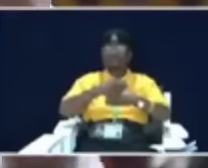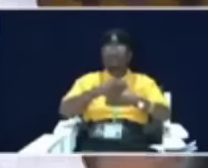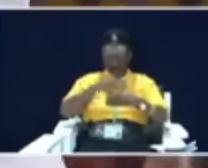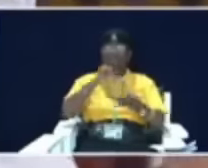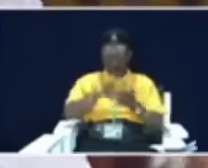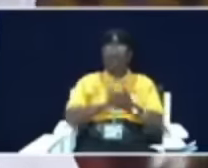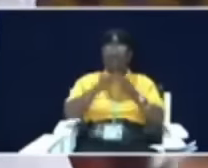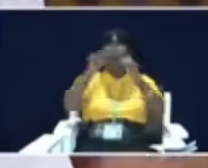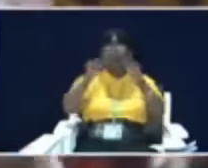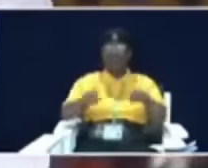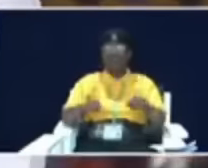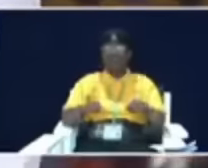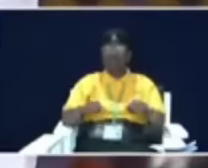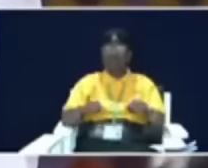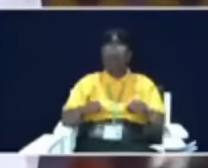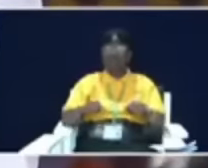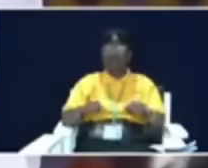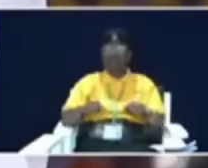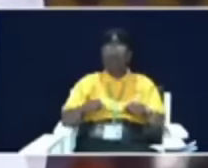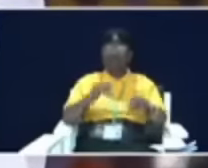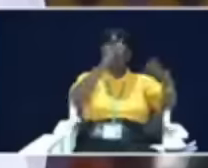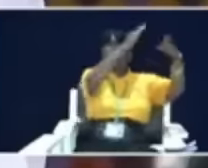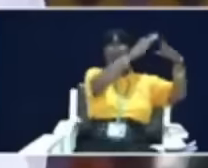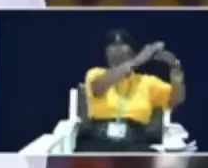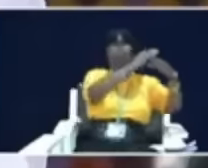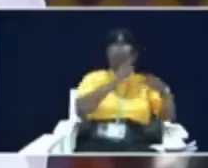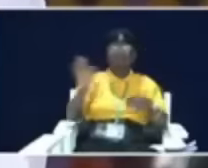that can render your previous victories